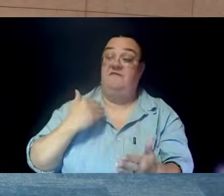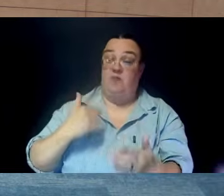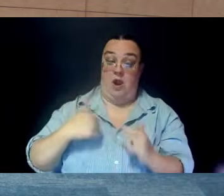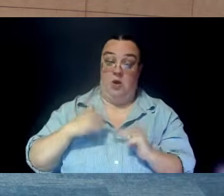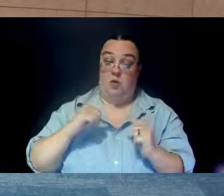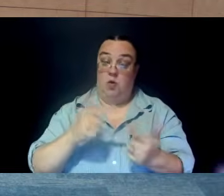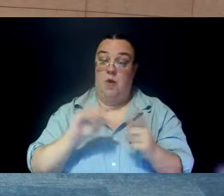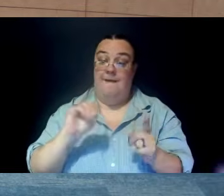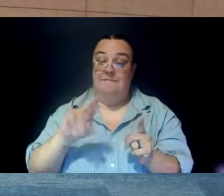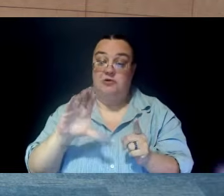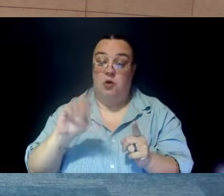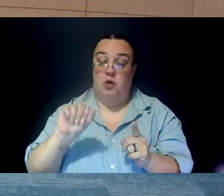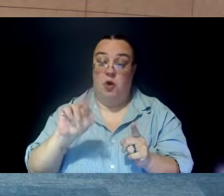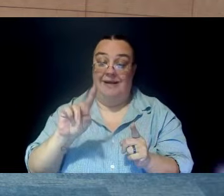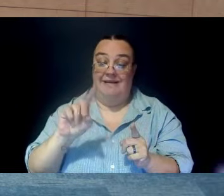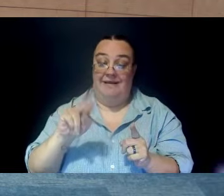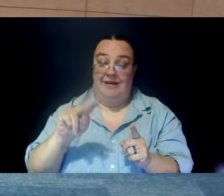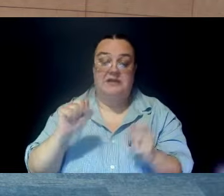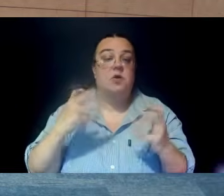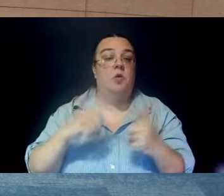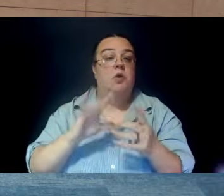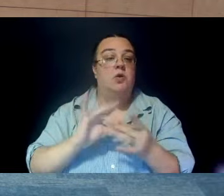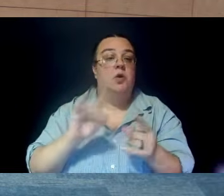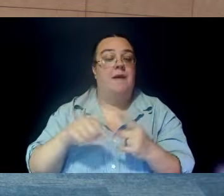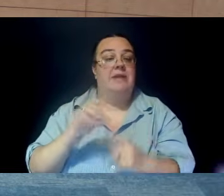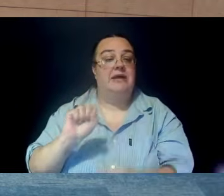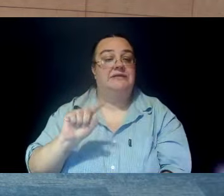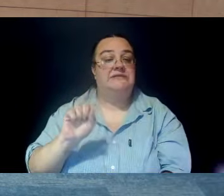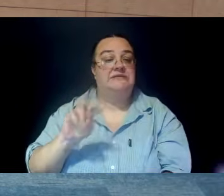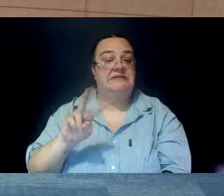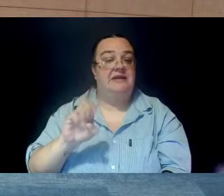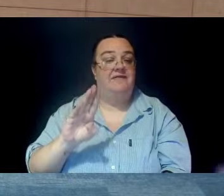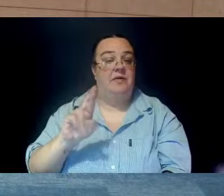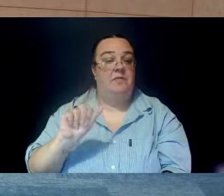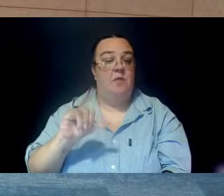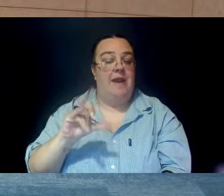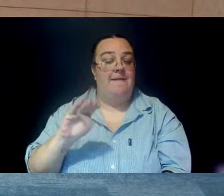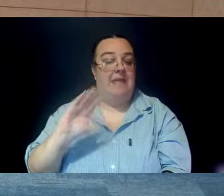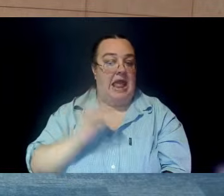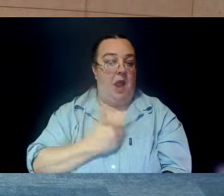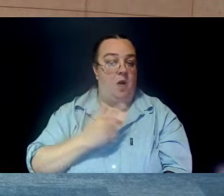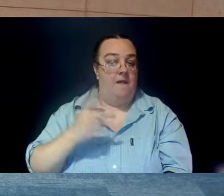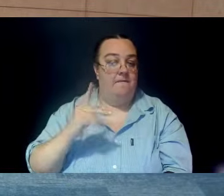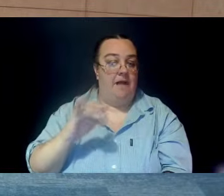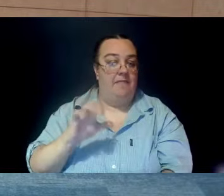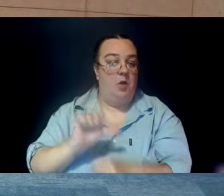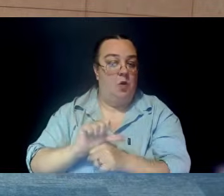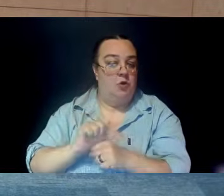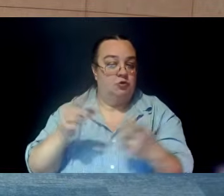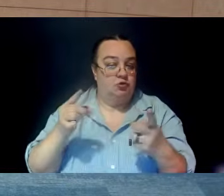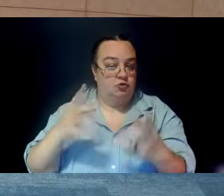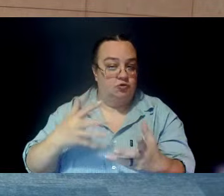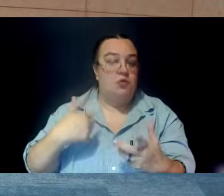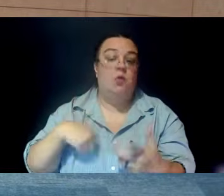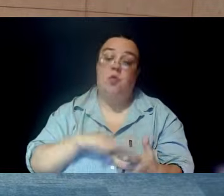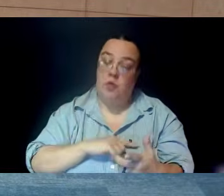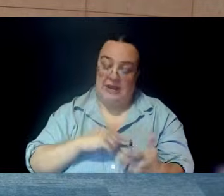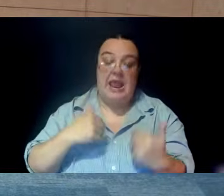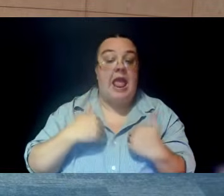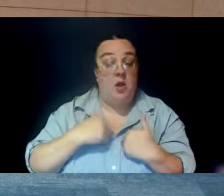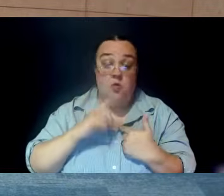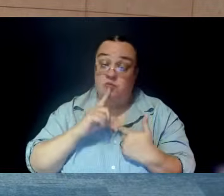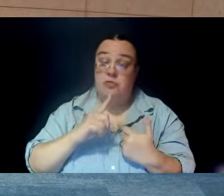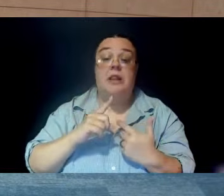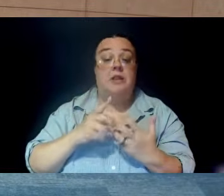Mr. Cardenas, I want to say a word about Steve Brayman, our Public Works Director. We have tremendously